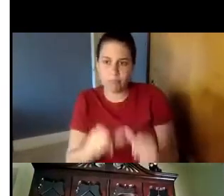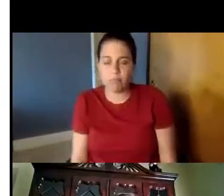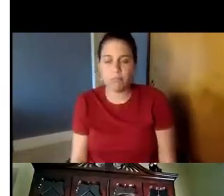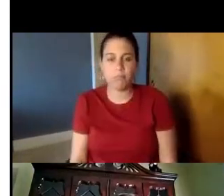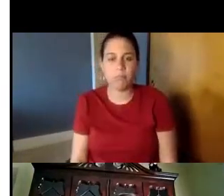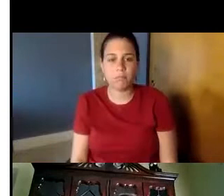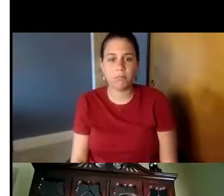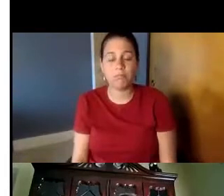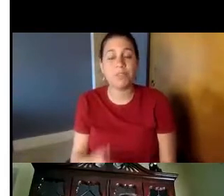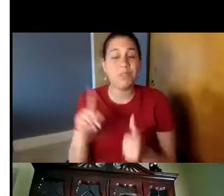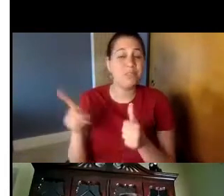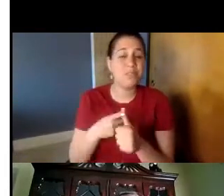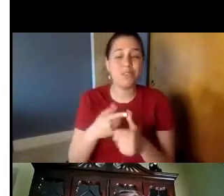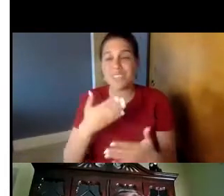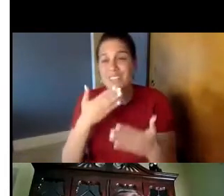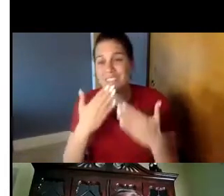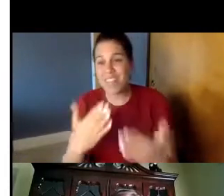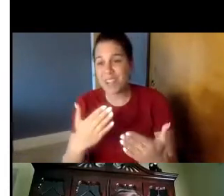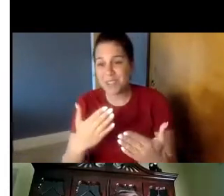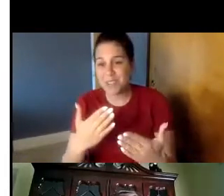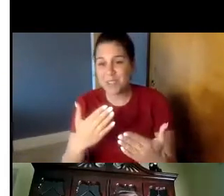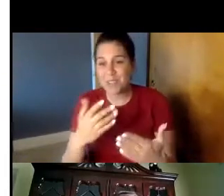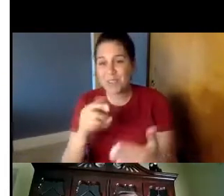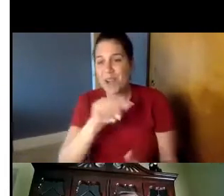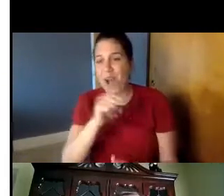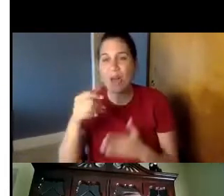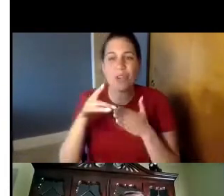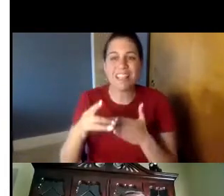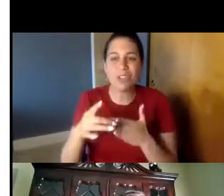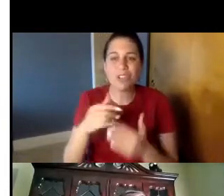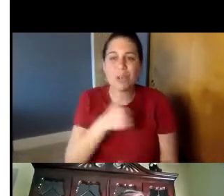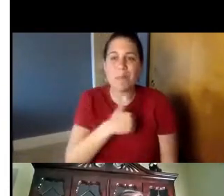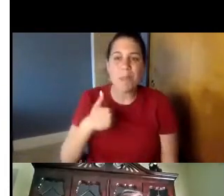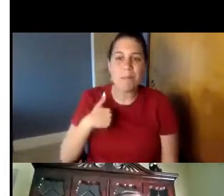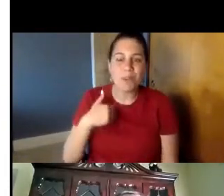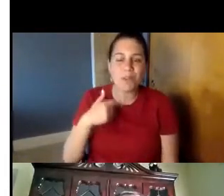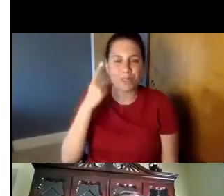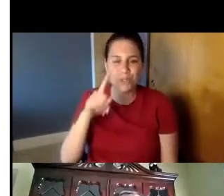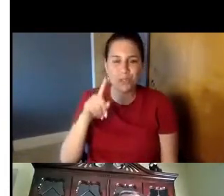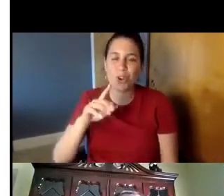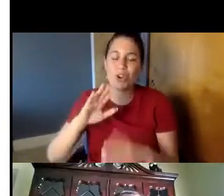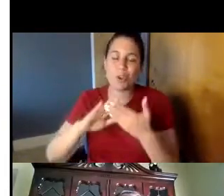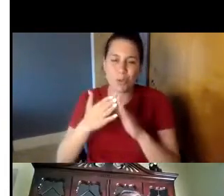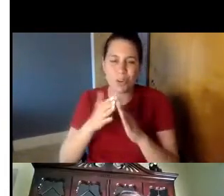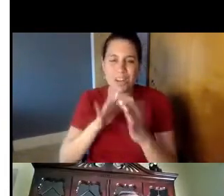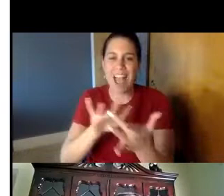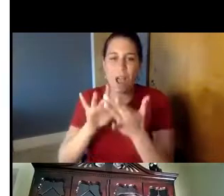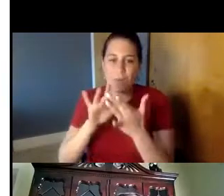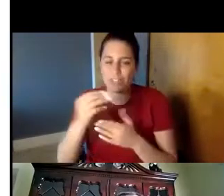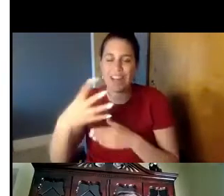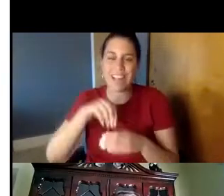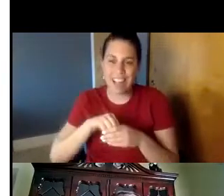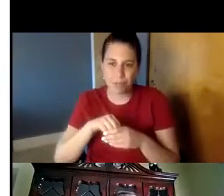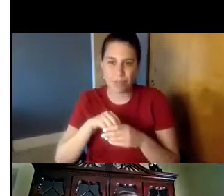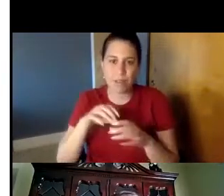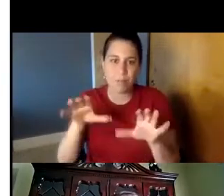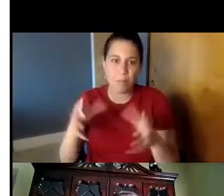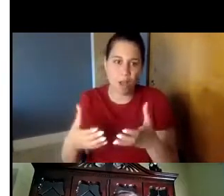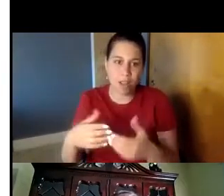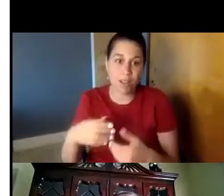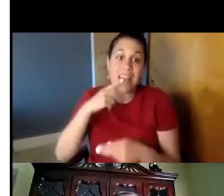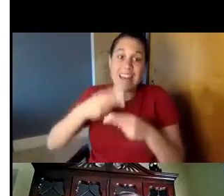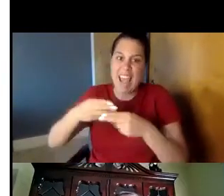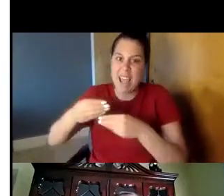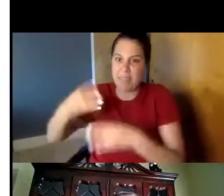give a thanks and shout out to the other leadership members of the Community Outreach and Engagement Office, Paula Cupertino, Francisco